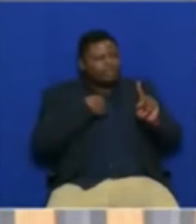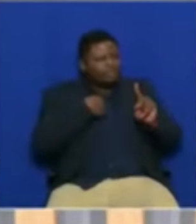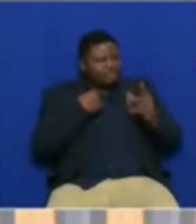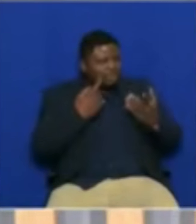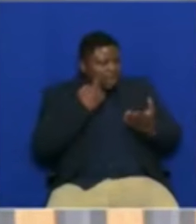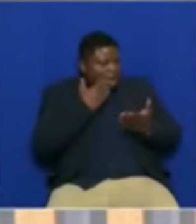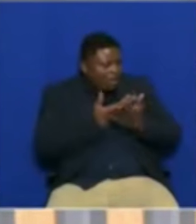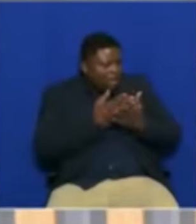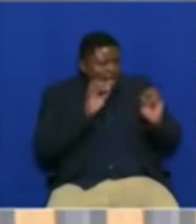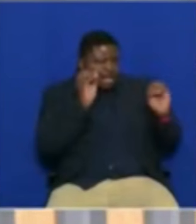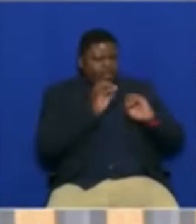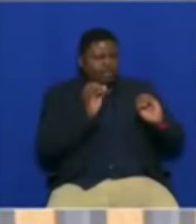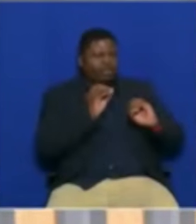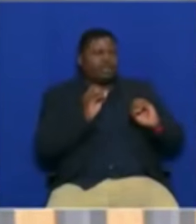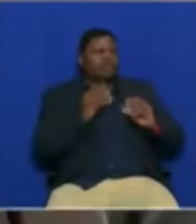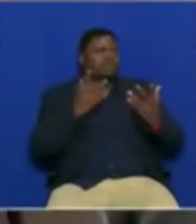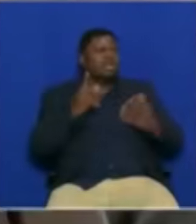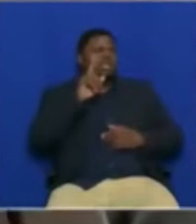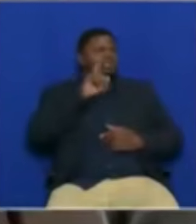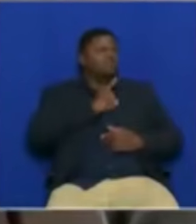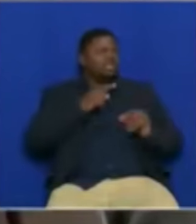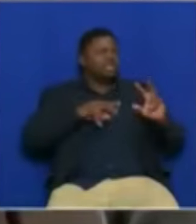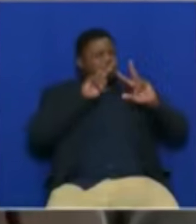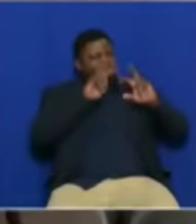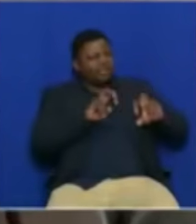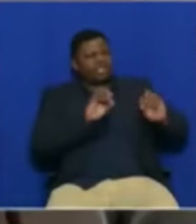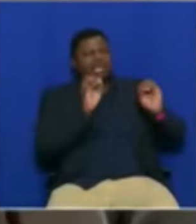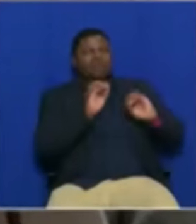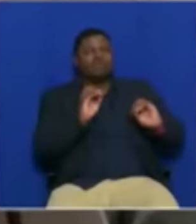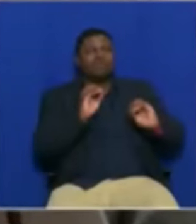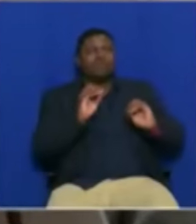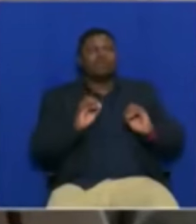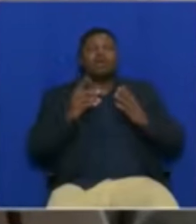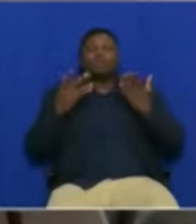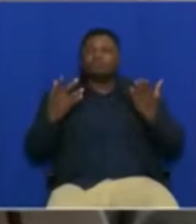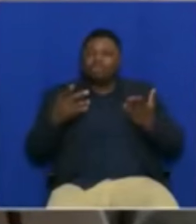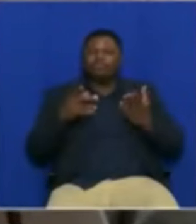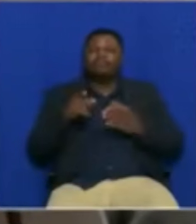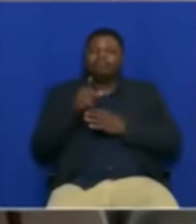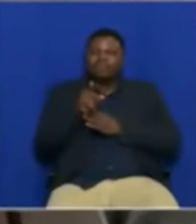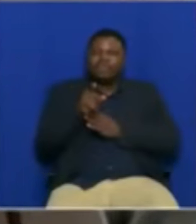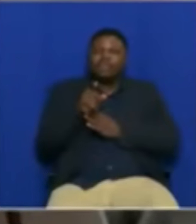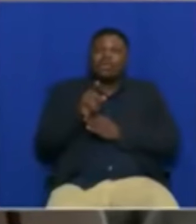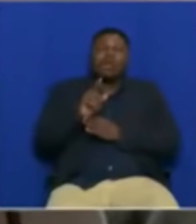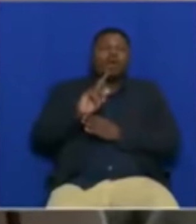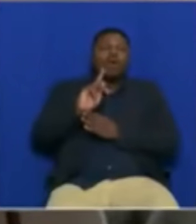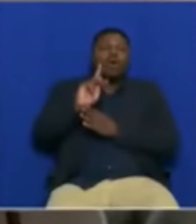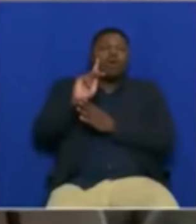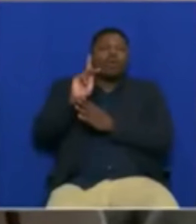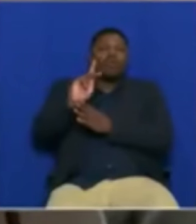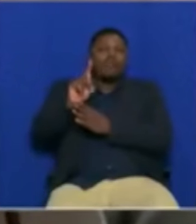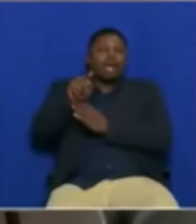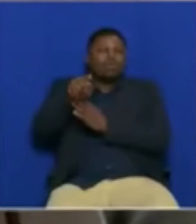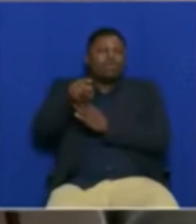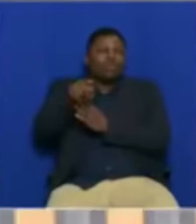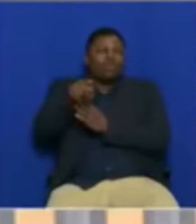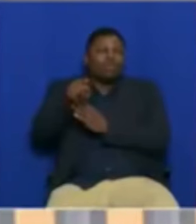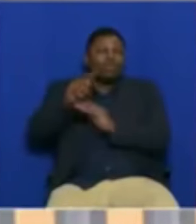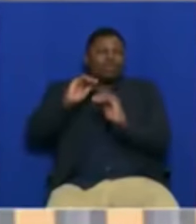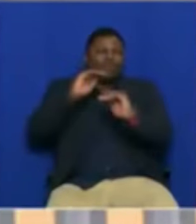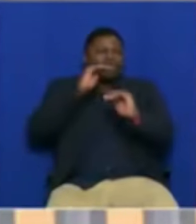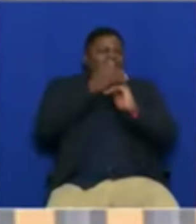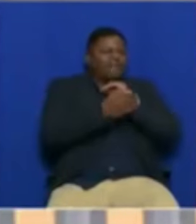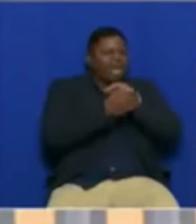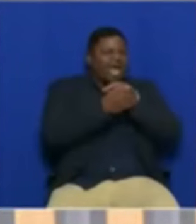that General Khumalo interfered and covered up in the way that it is alleged. You understand that? That's all I needed to